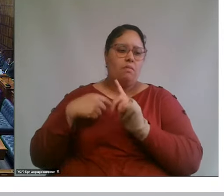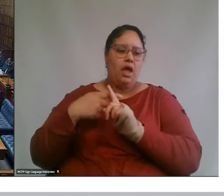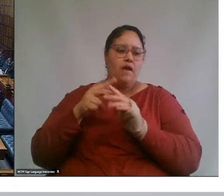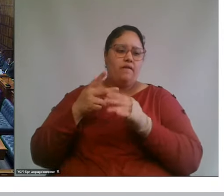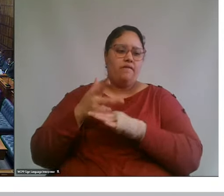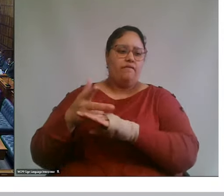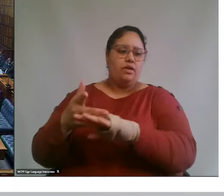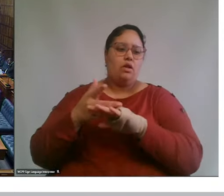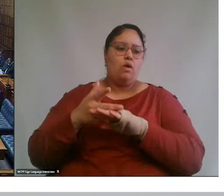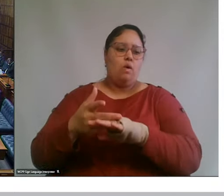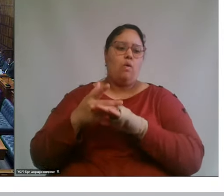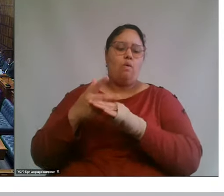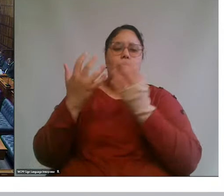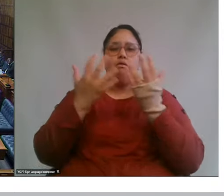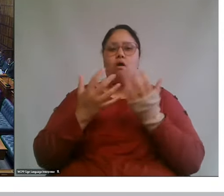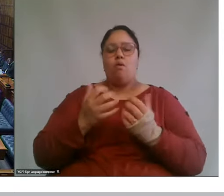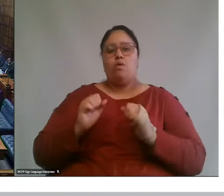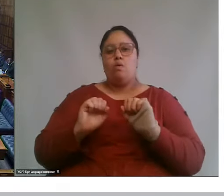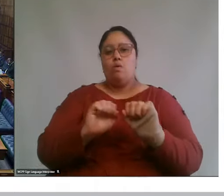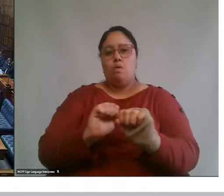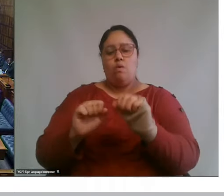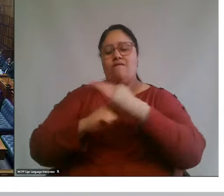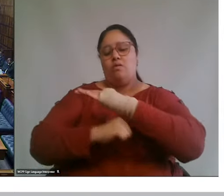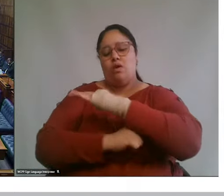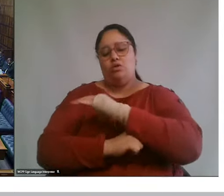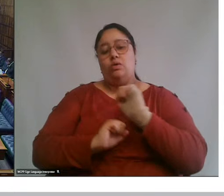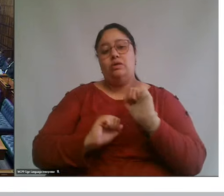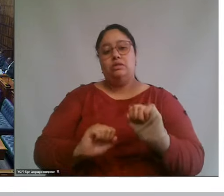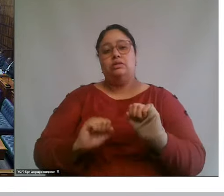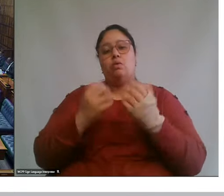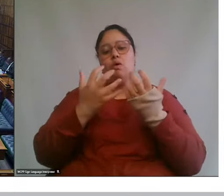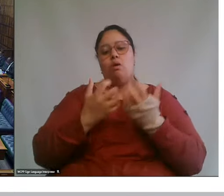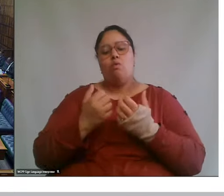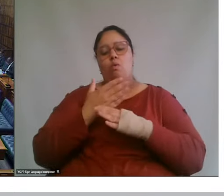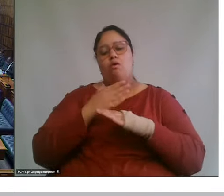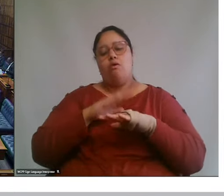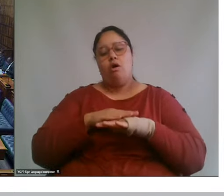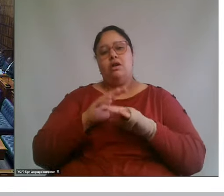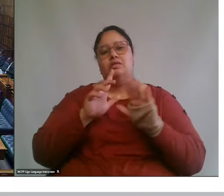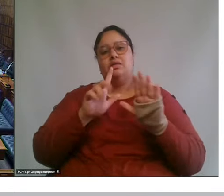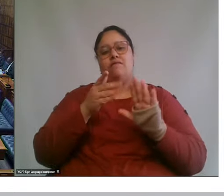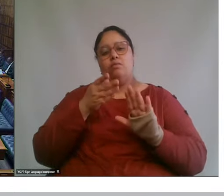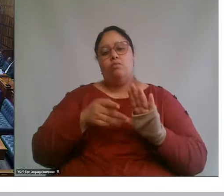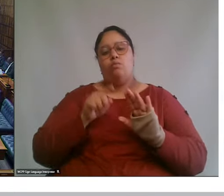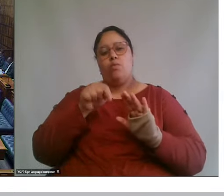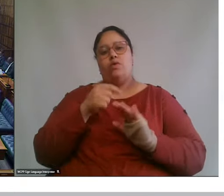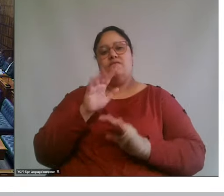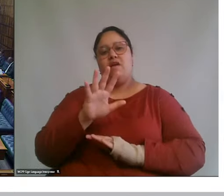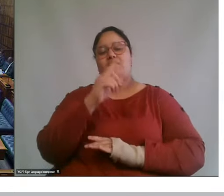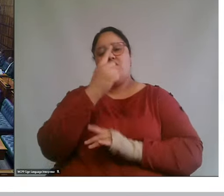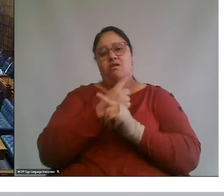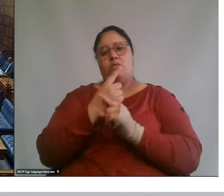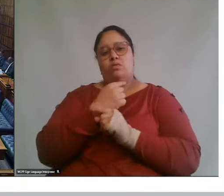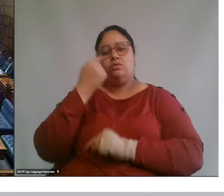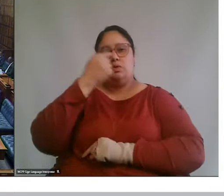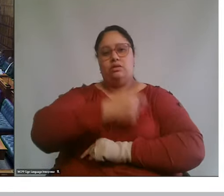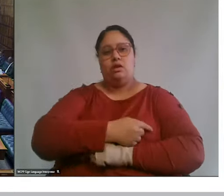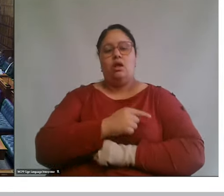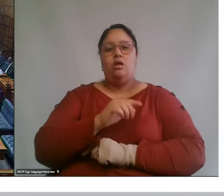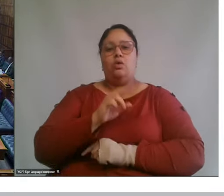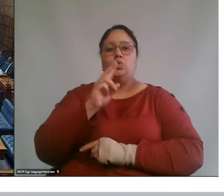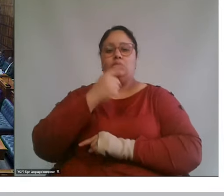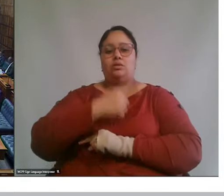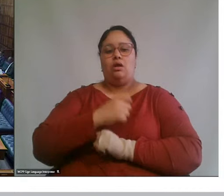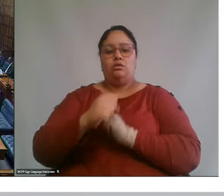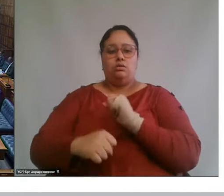that calculation works on a rate of an average of 7 and a half hours a day 5 days a week 52 days